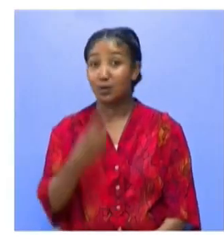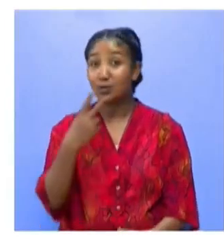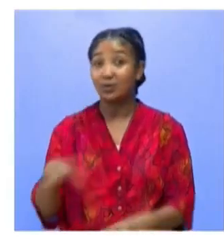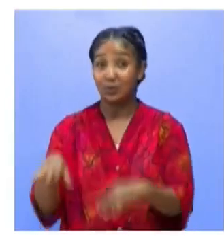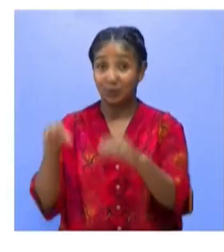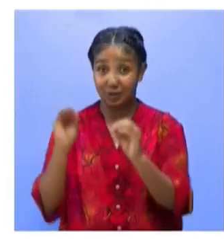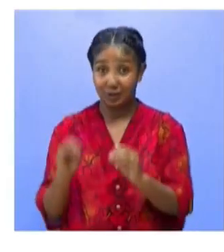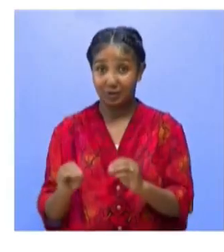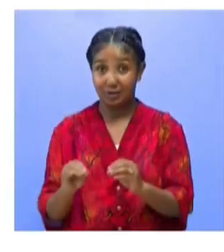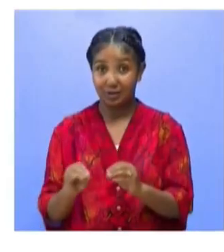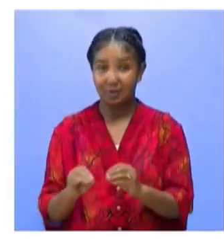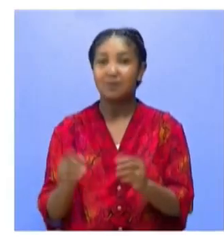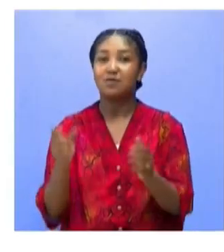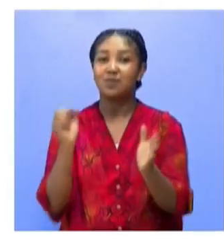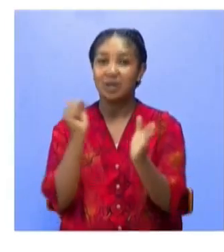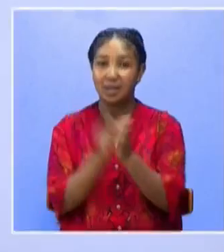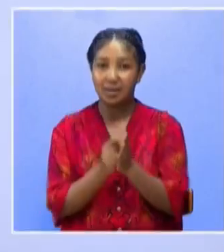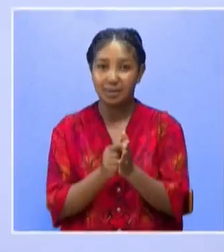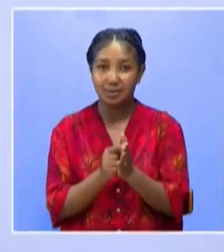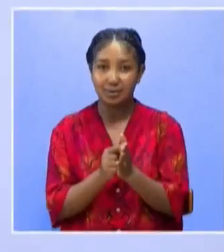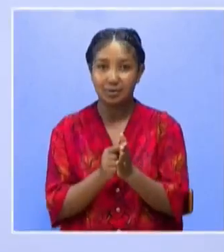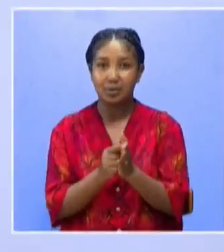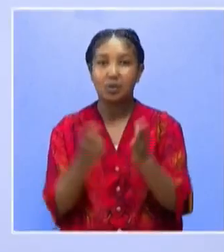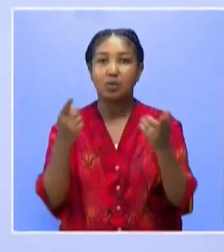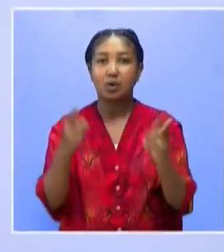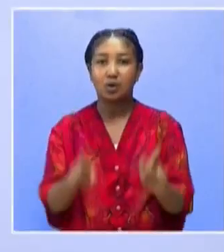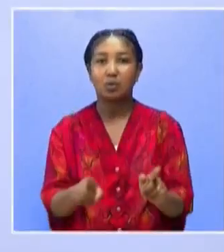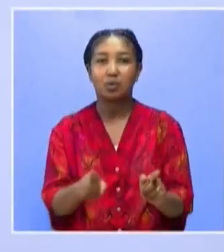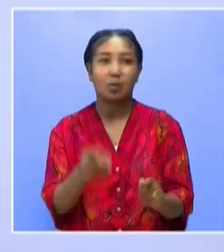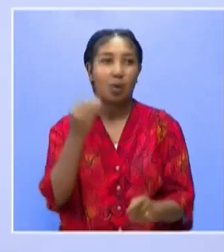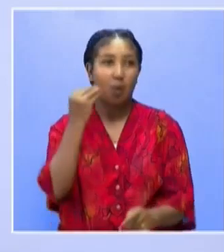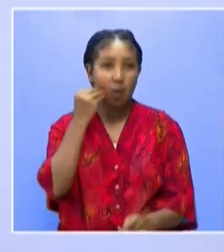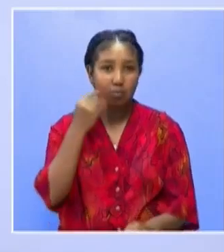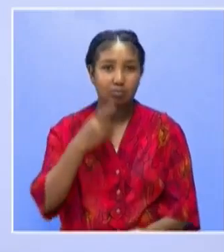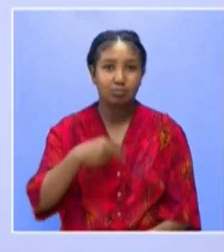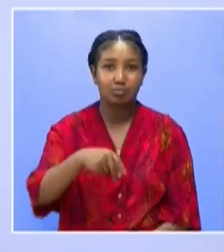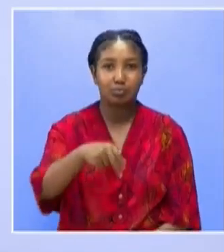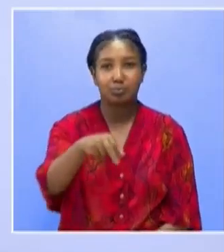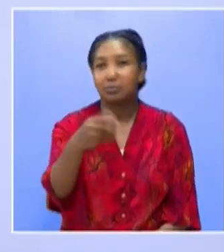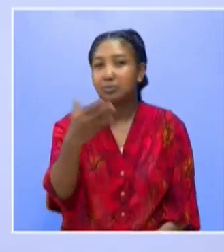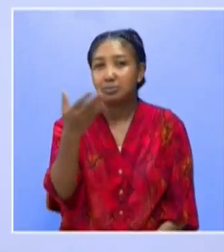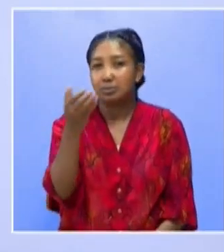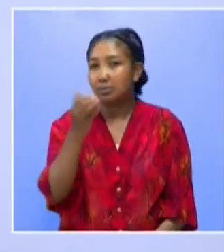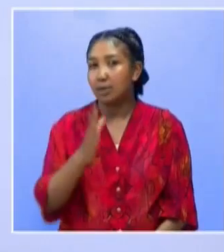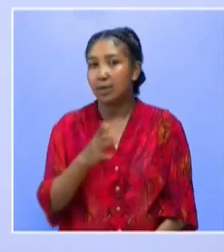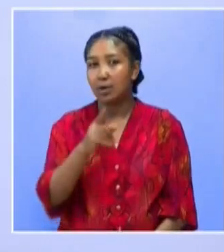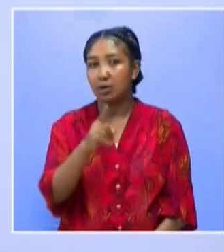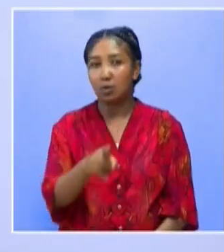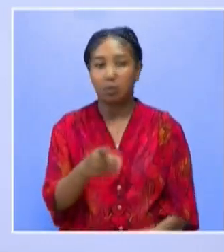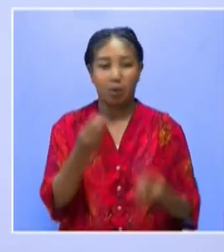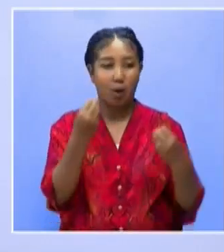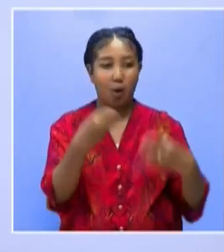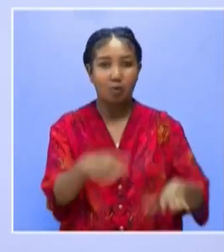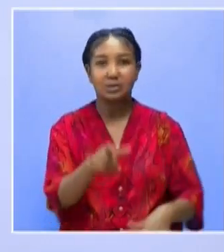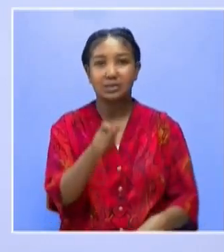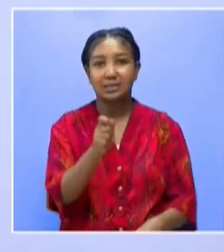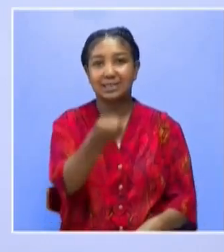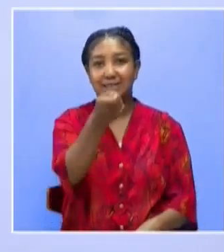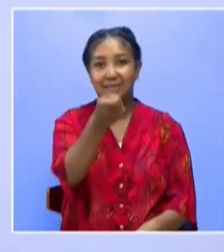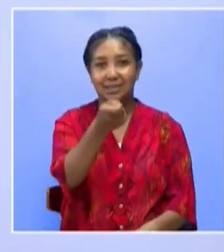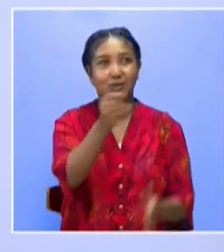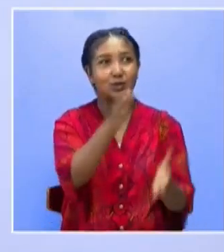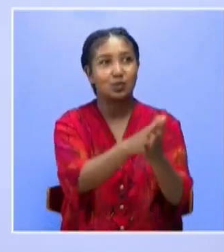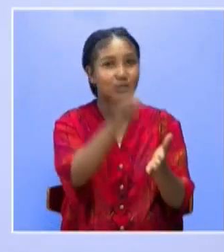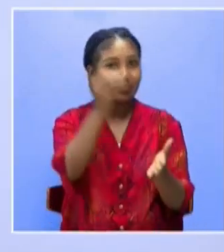students. For example, when you go to your home, maybe you have lost your keys in